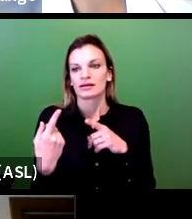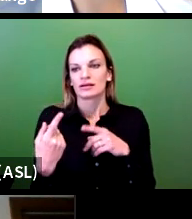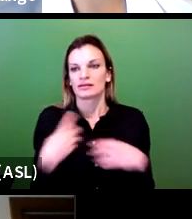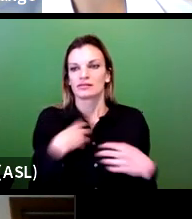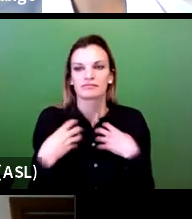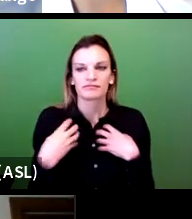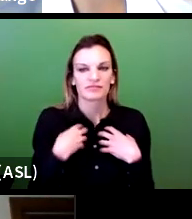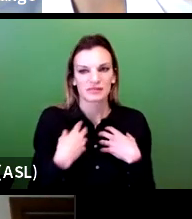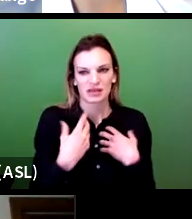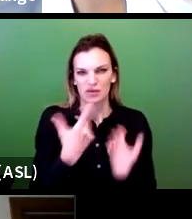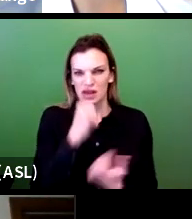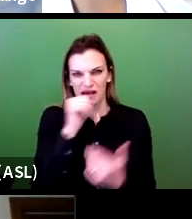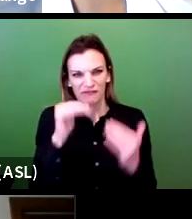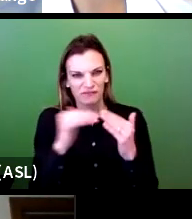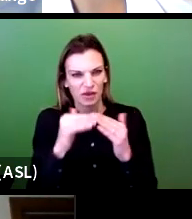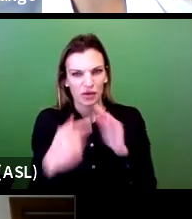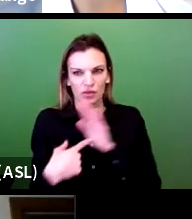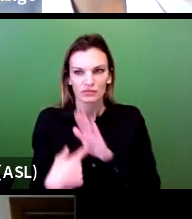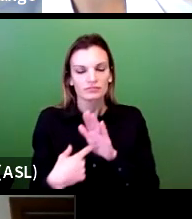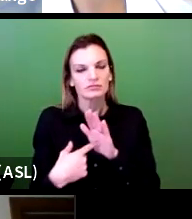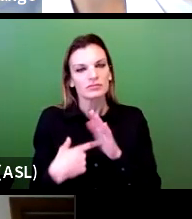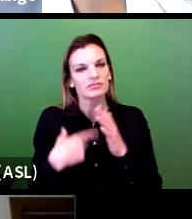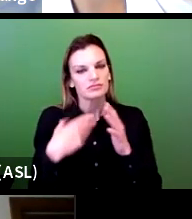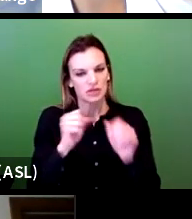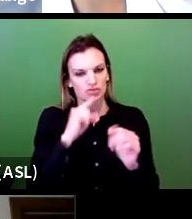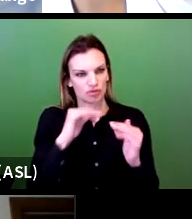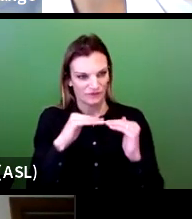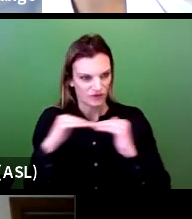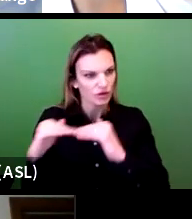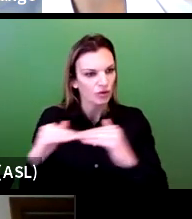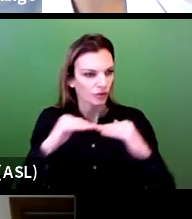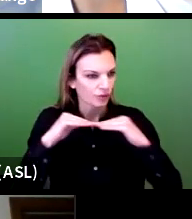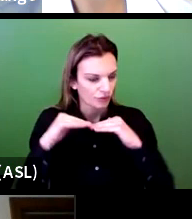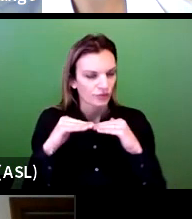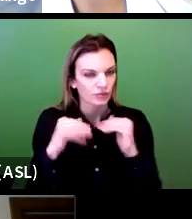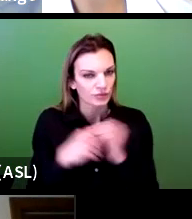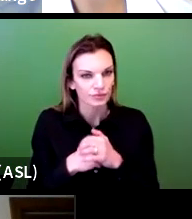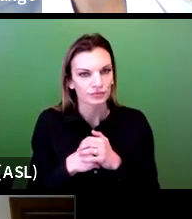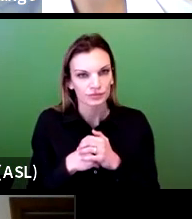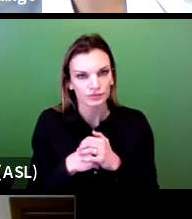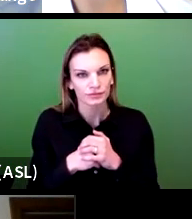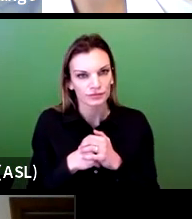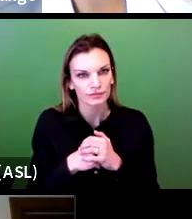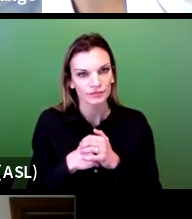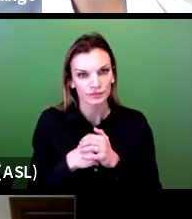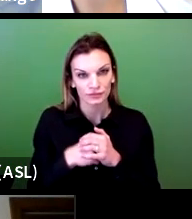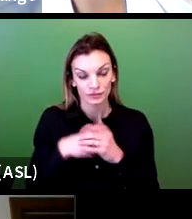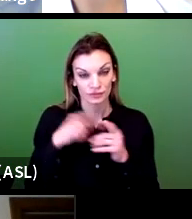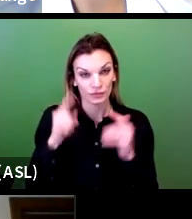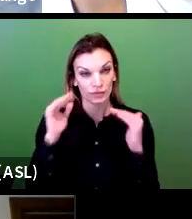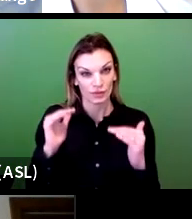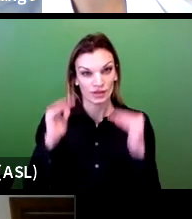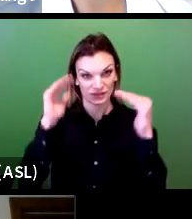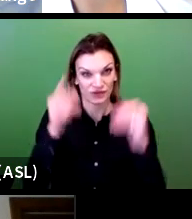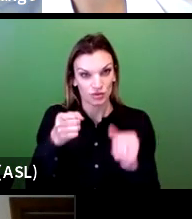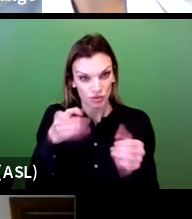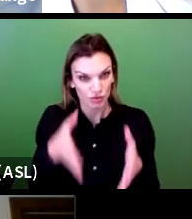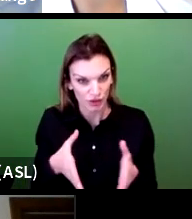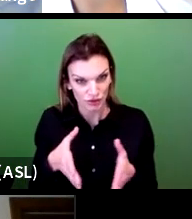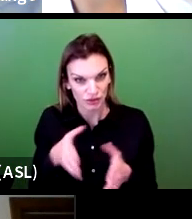unfair representation as we move forward. And secondly, on the executive director